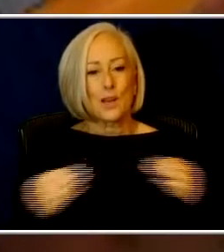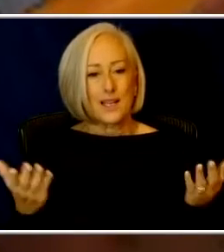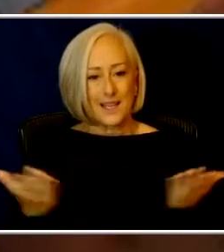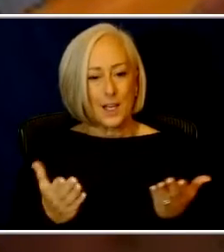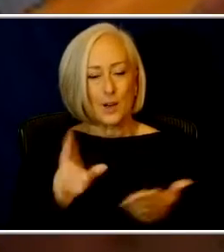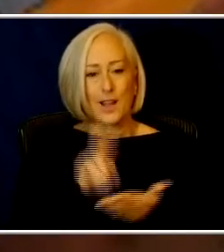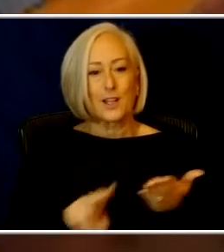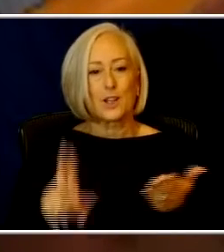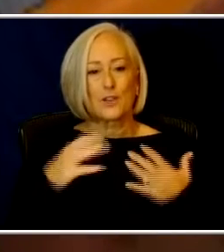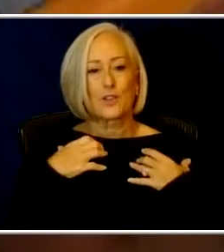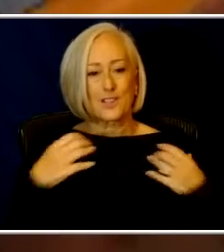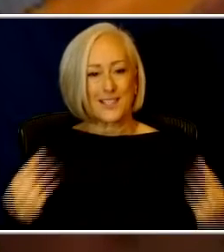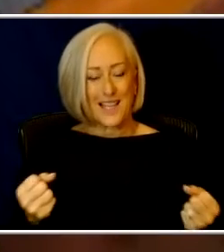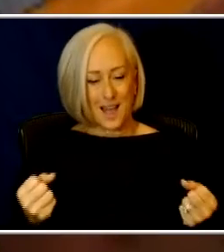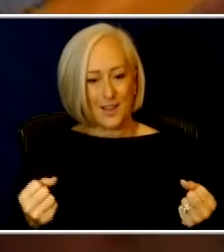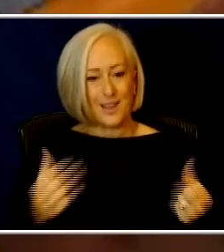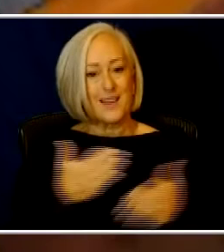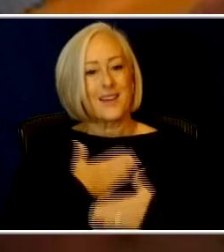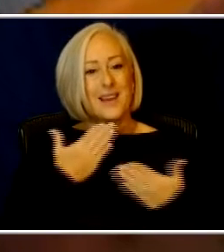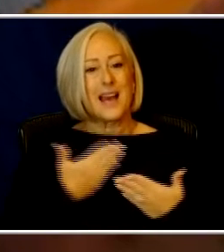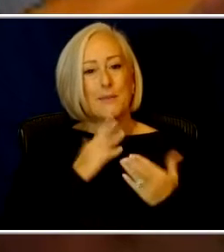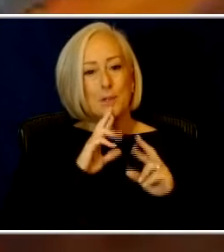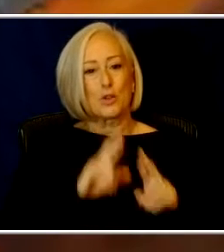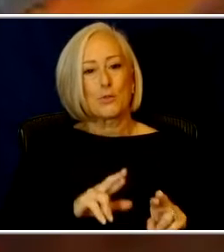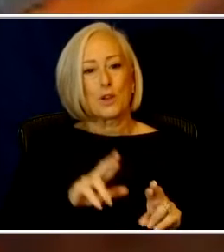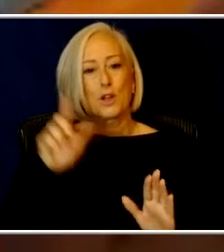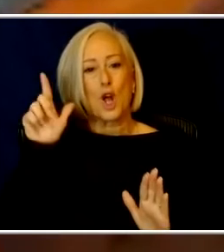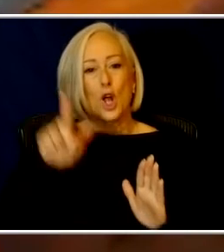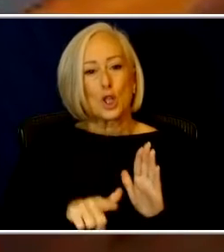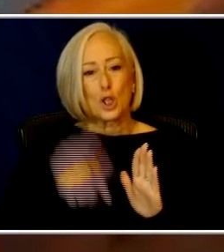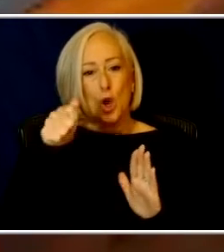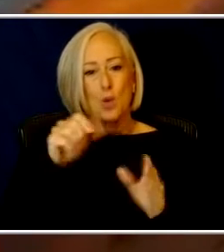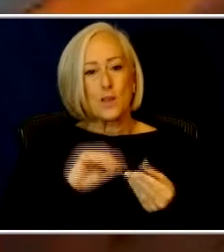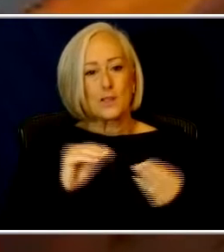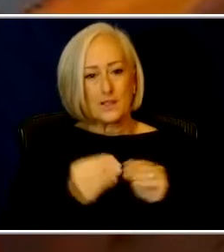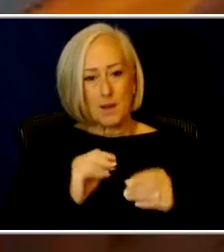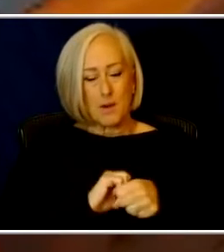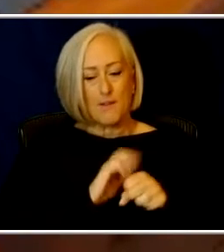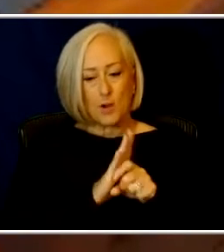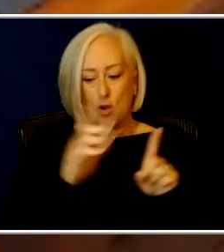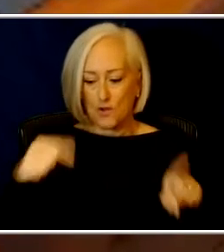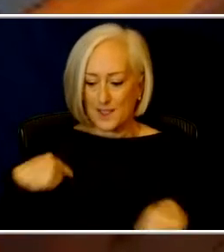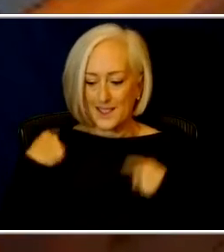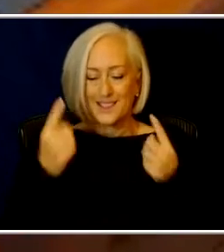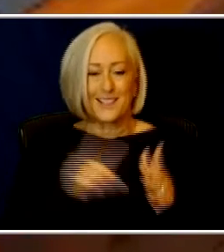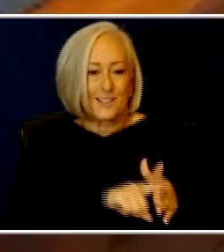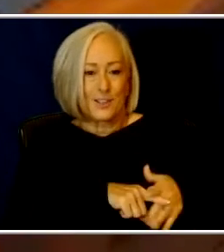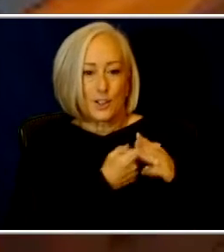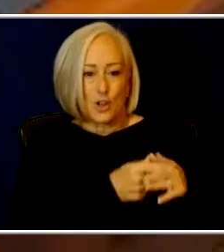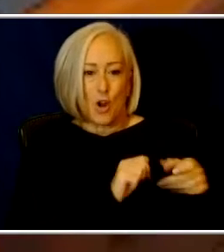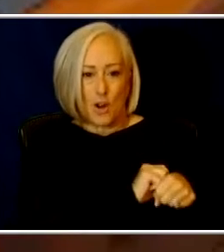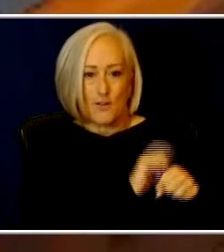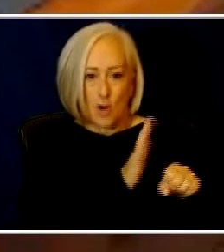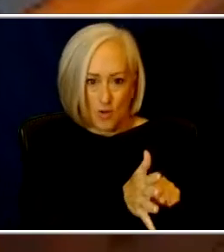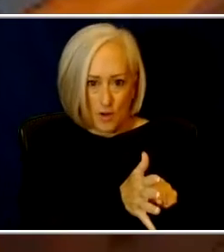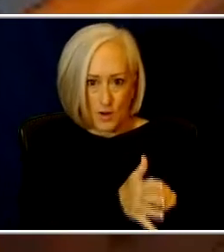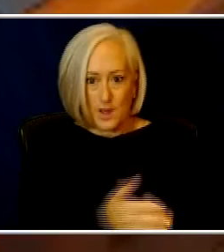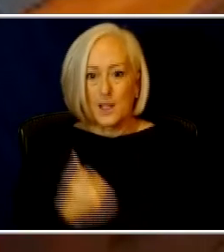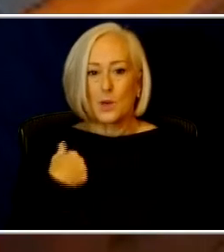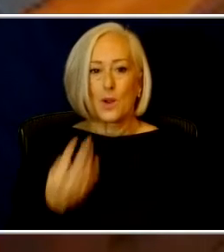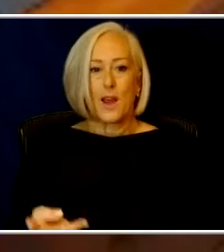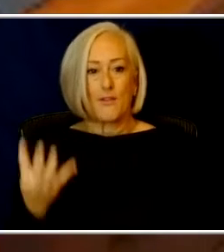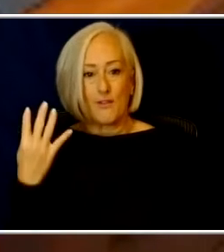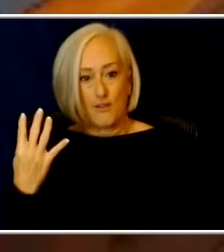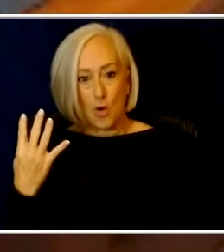pleased to report that we have our lowest number of cases of COVID since the pandemic began. We have a total of 4, and only 2 of those